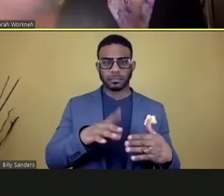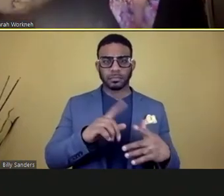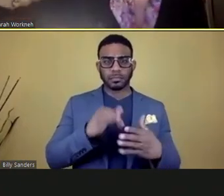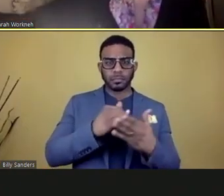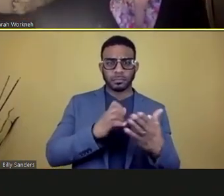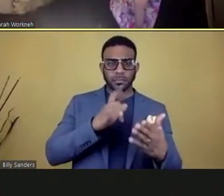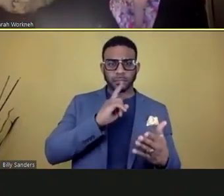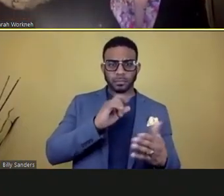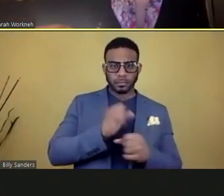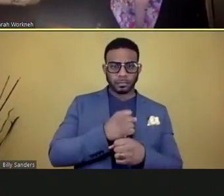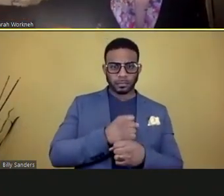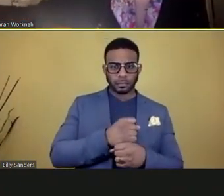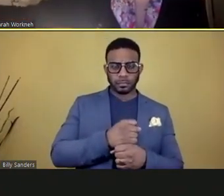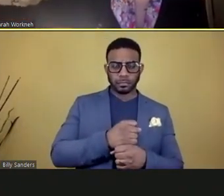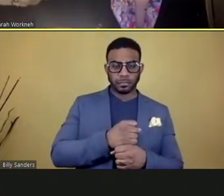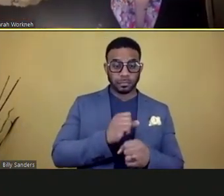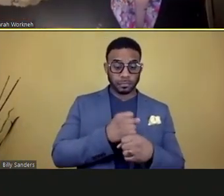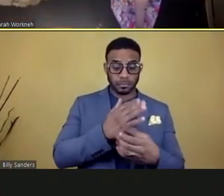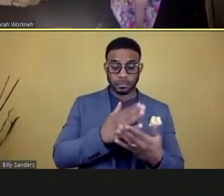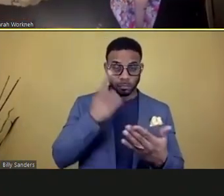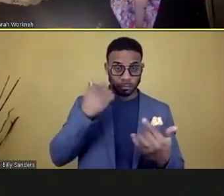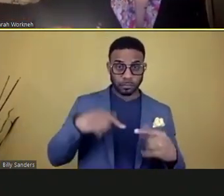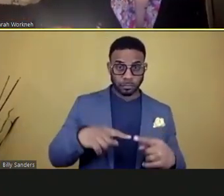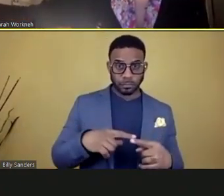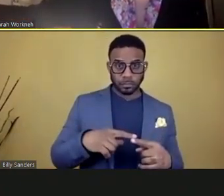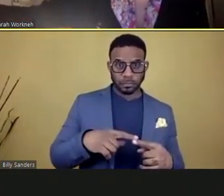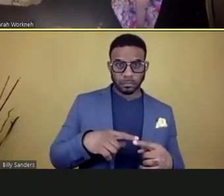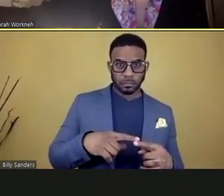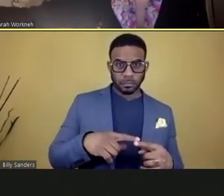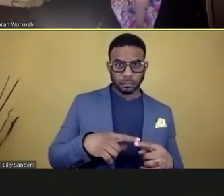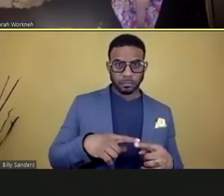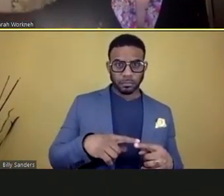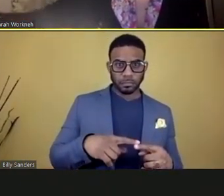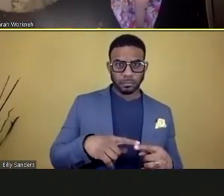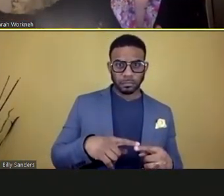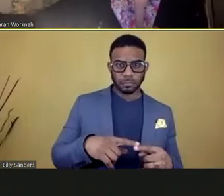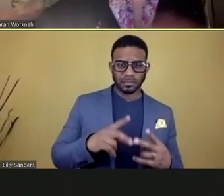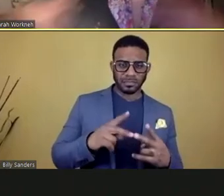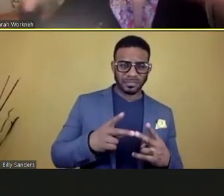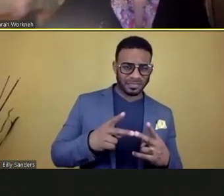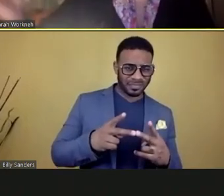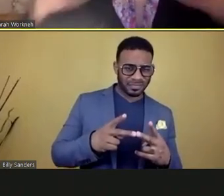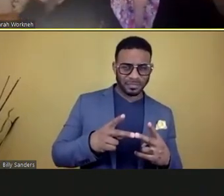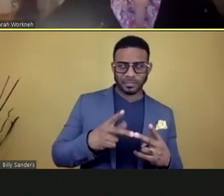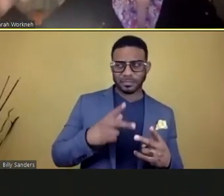is going to make. The make part for us is kind of the secondary.